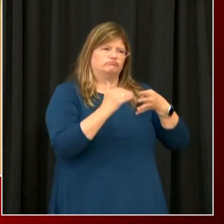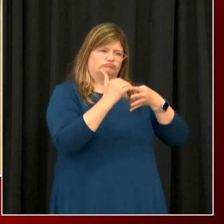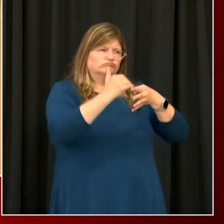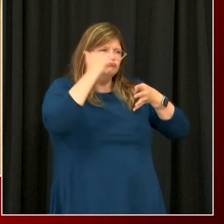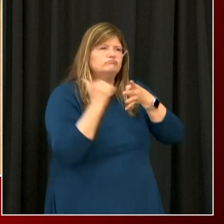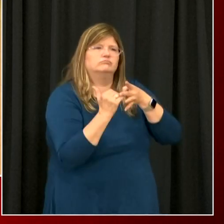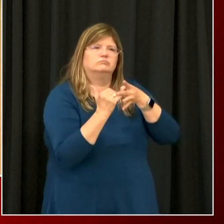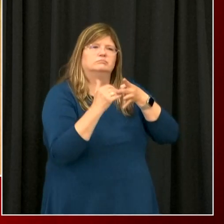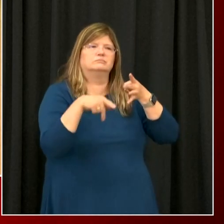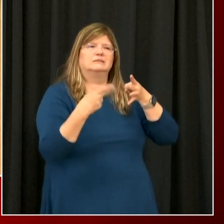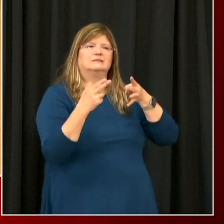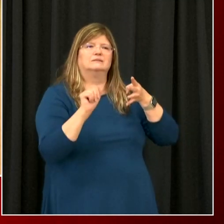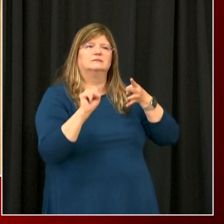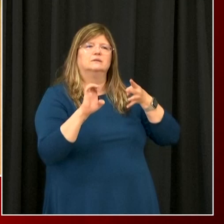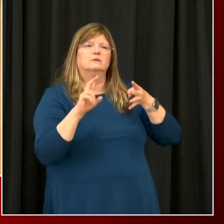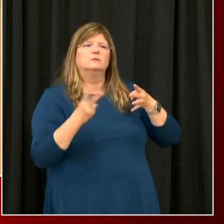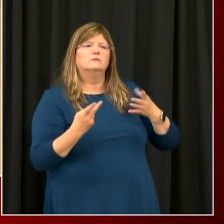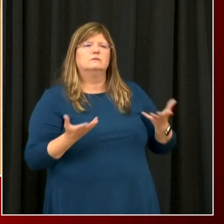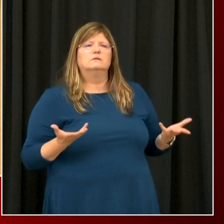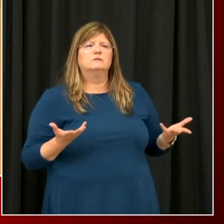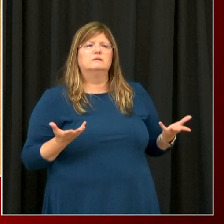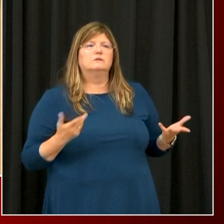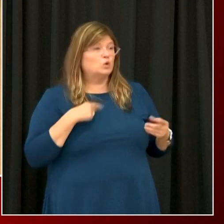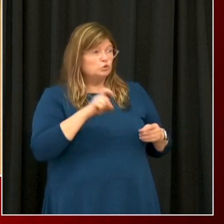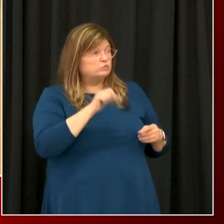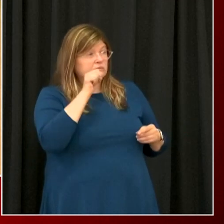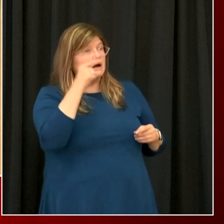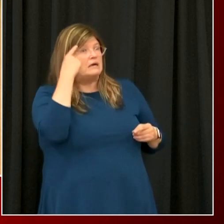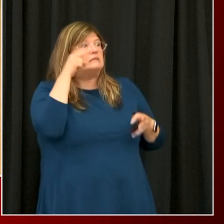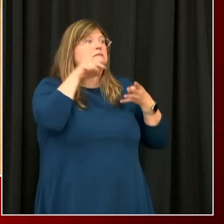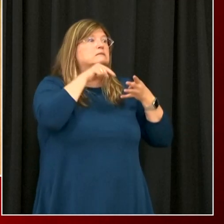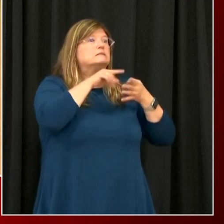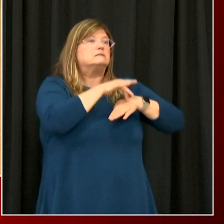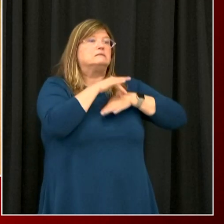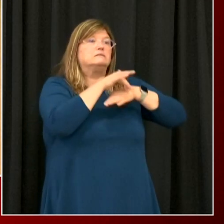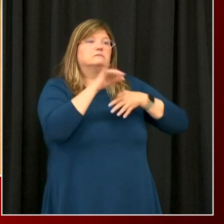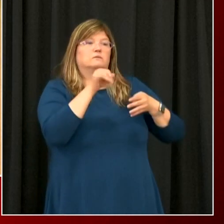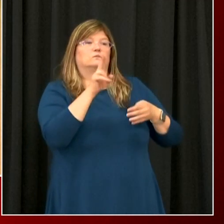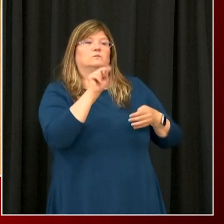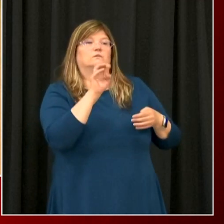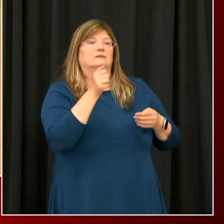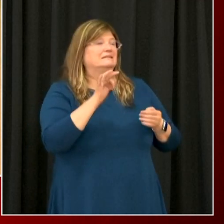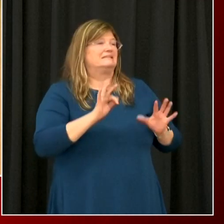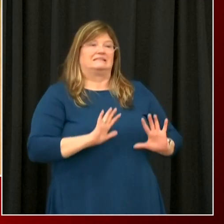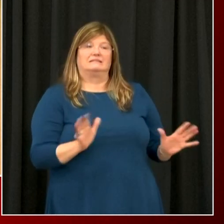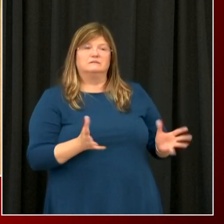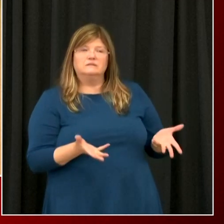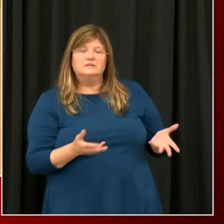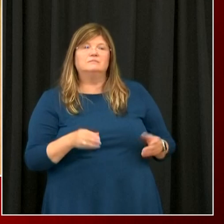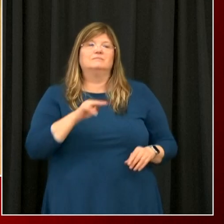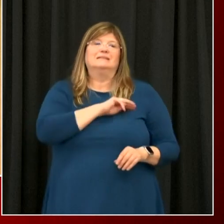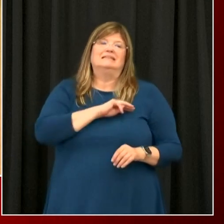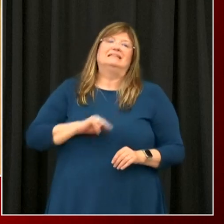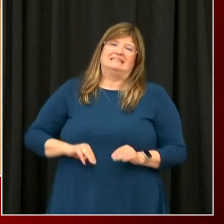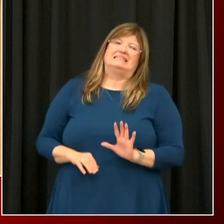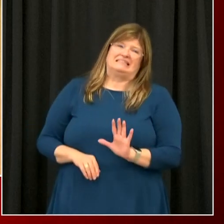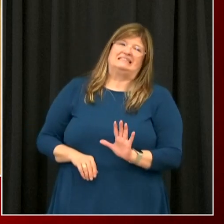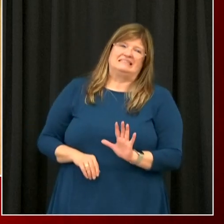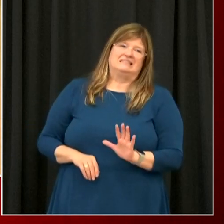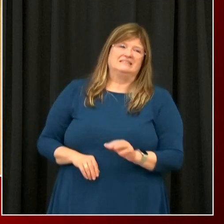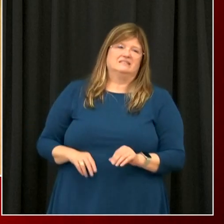should we not be thinking about that? Would it be? I think what Dr. Nesbitt has explained is that we see it as a valve going on